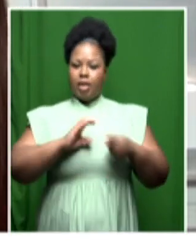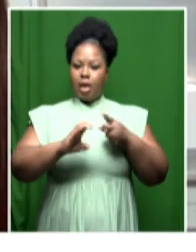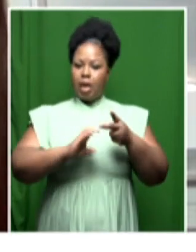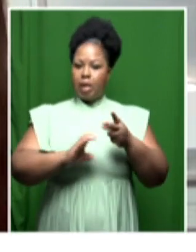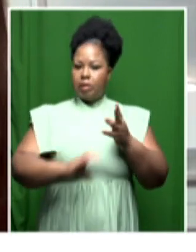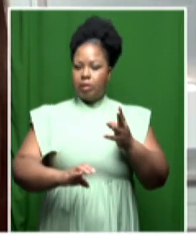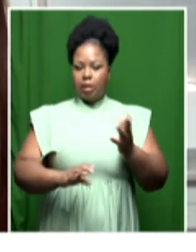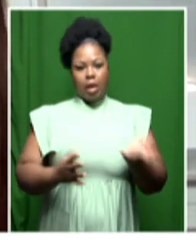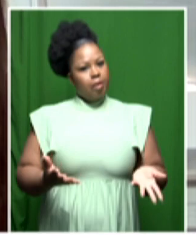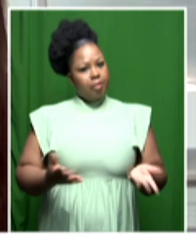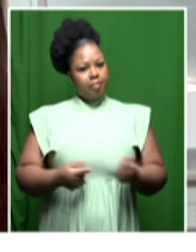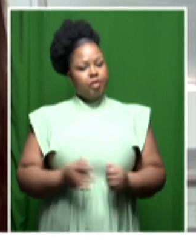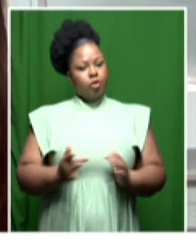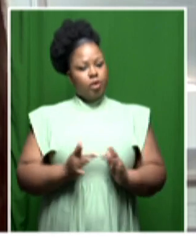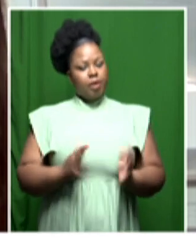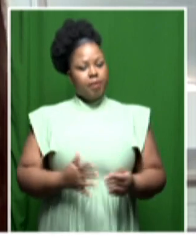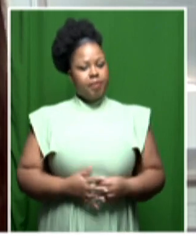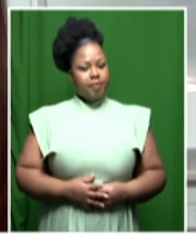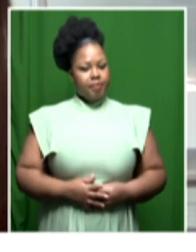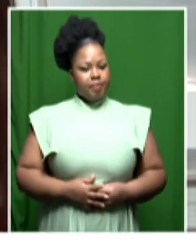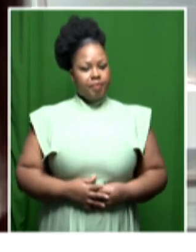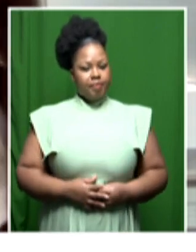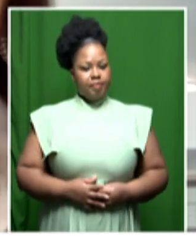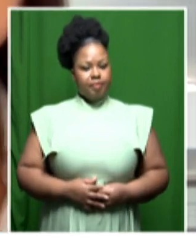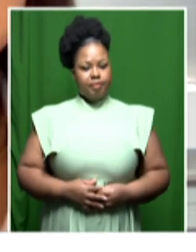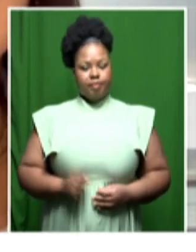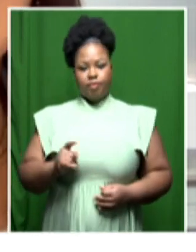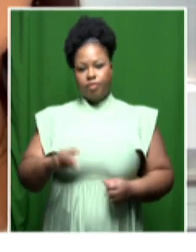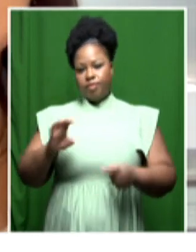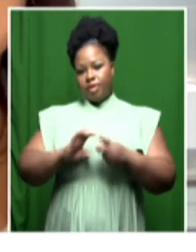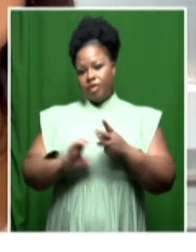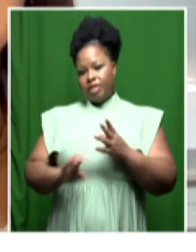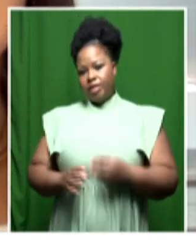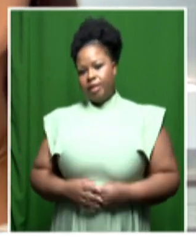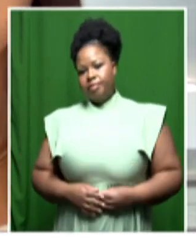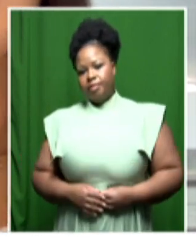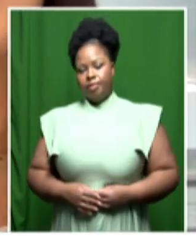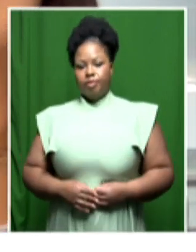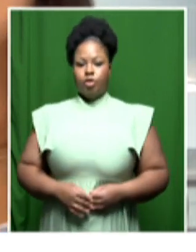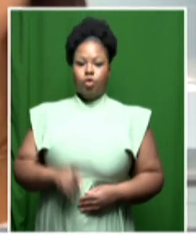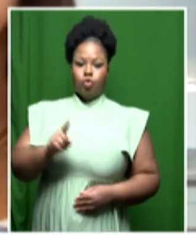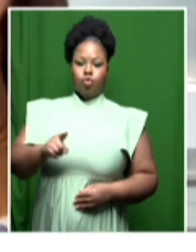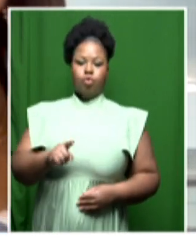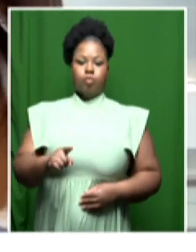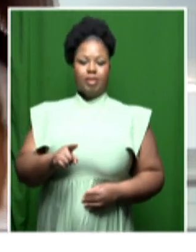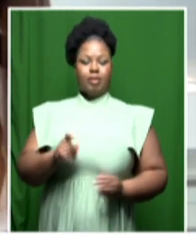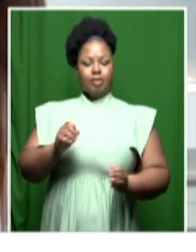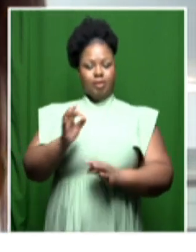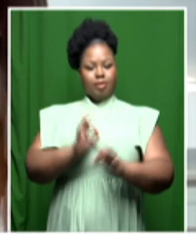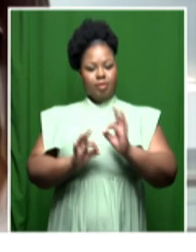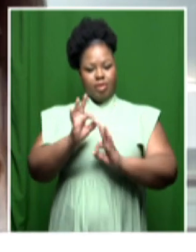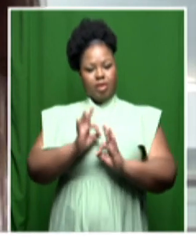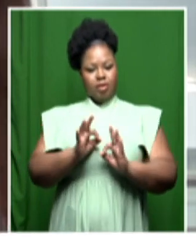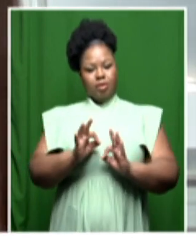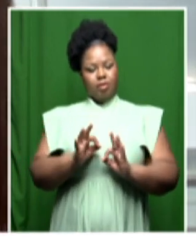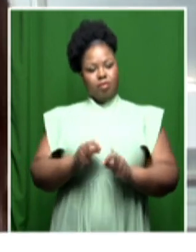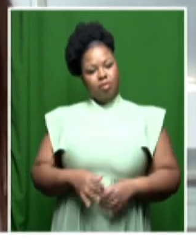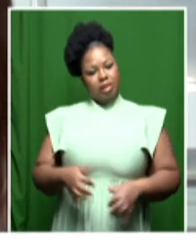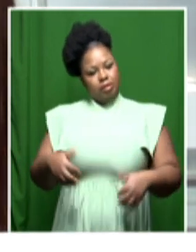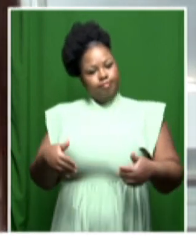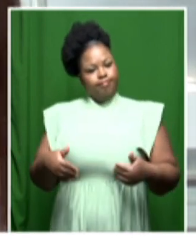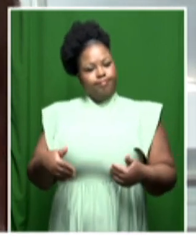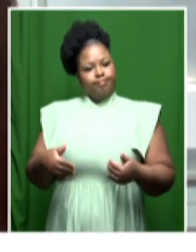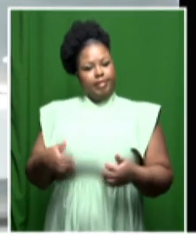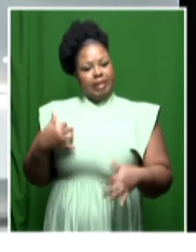criteria and how do they get hold of you? Okay, so the criteria is that you need to have a hunger